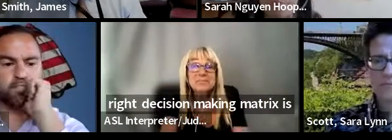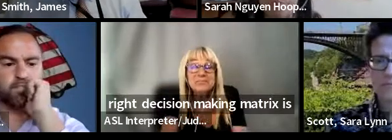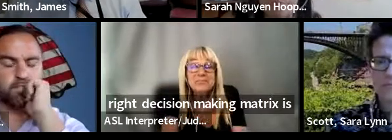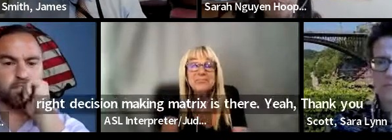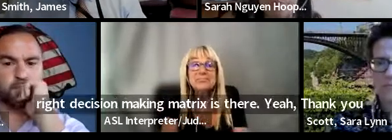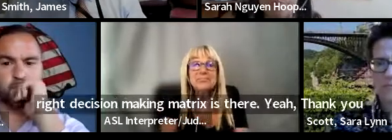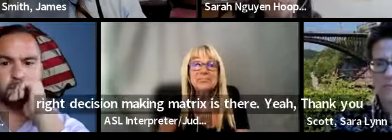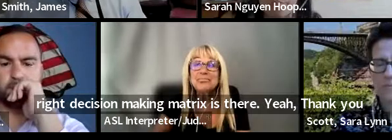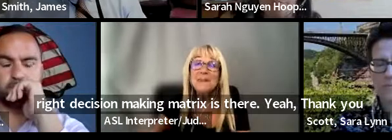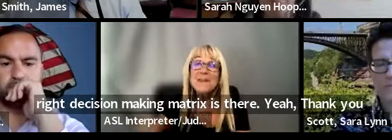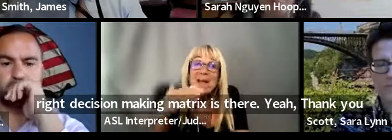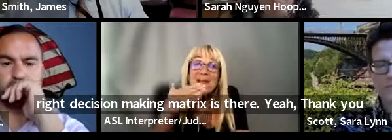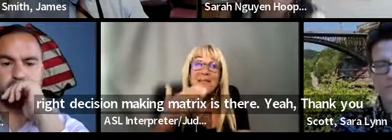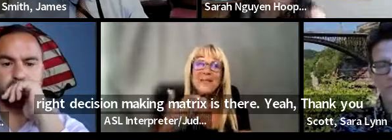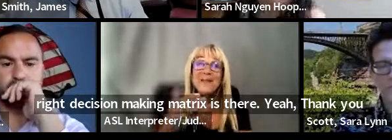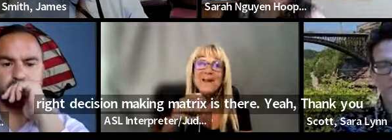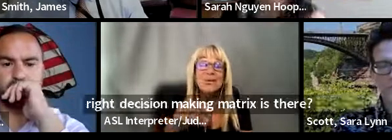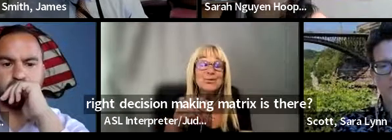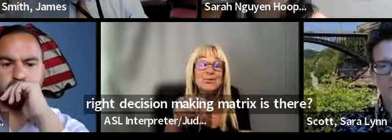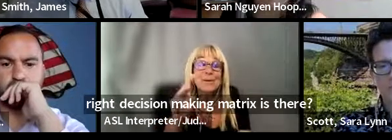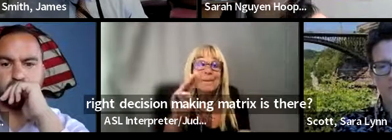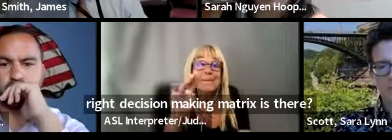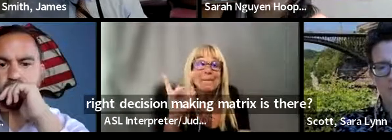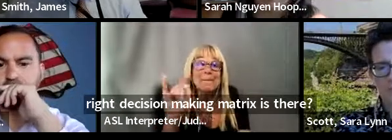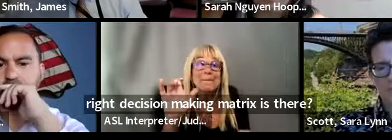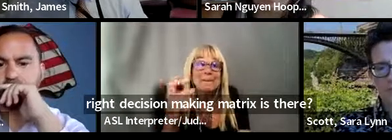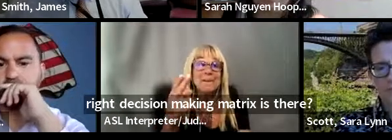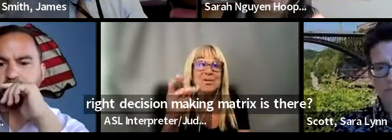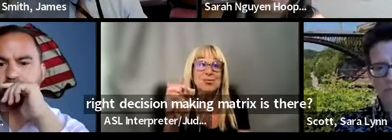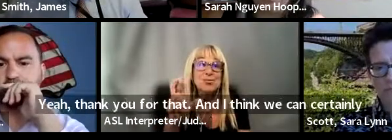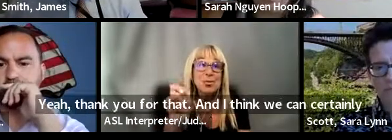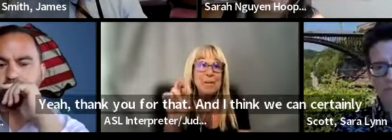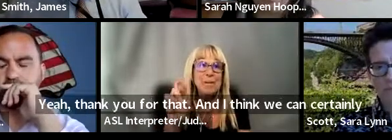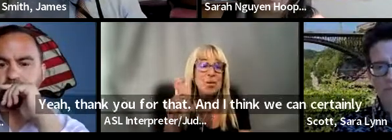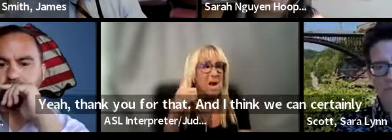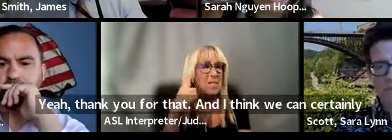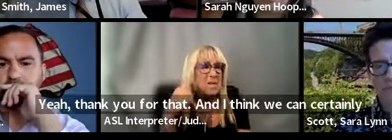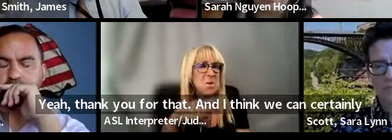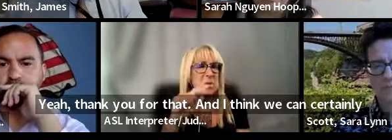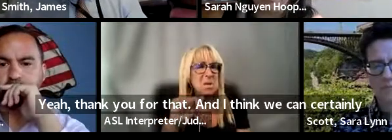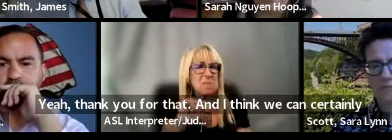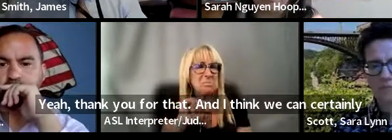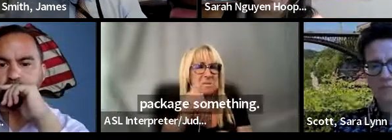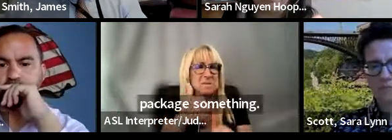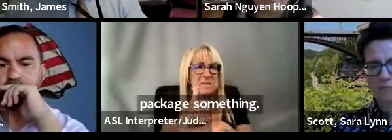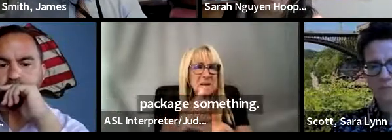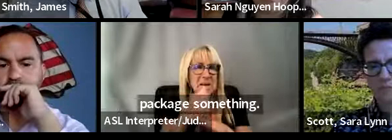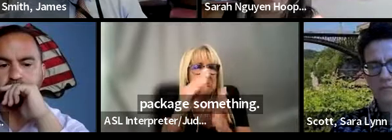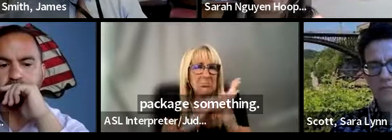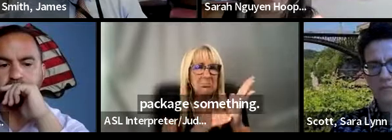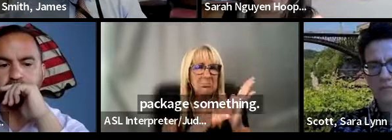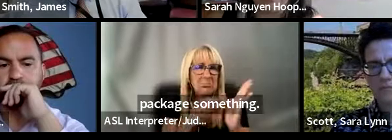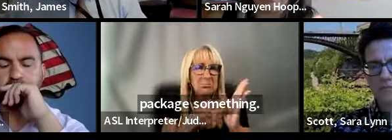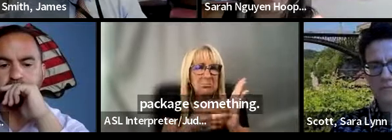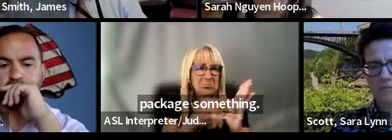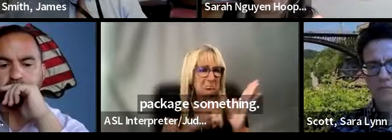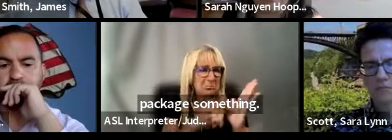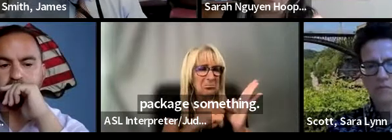Yeah, thank you for that. And I think we can certainly package something. In addition to that, I just wonder,